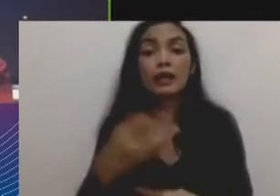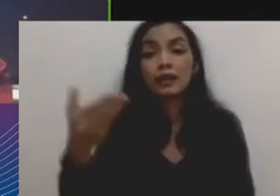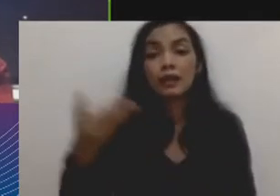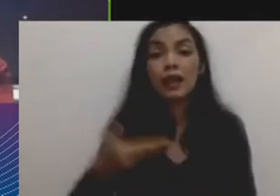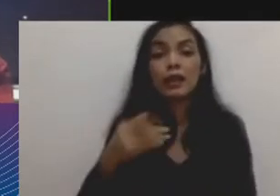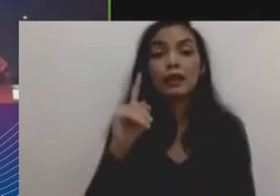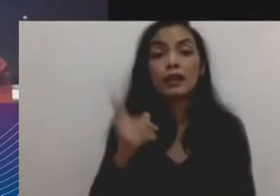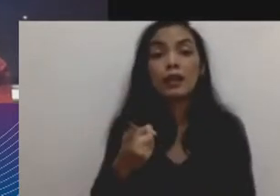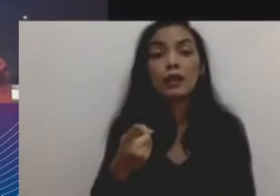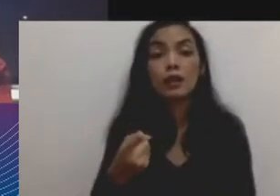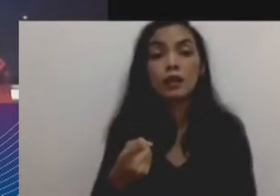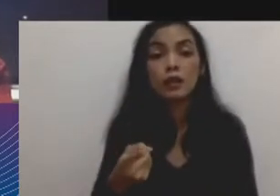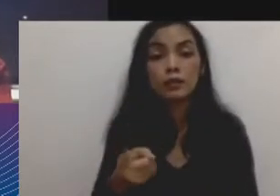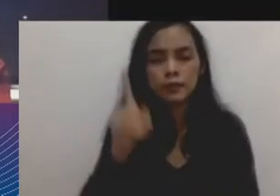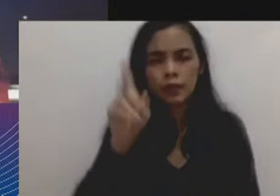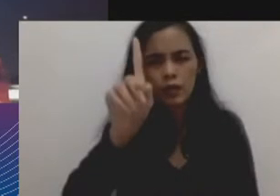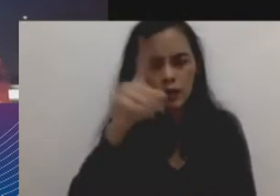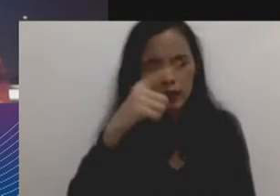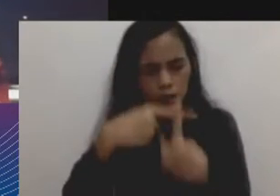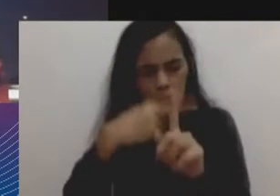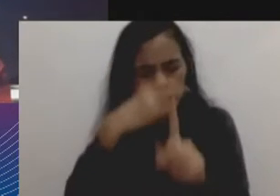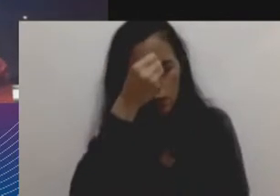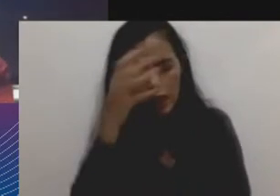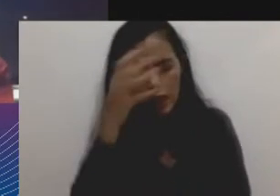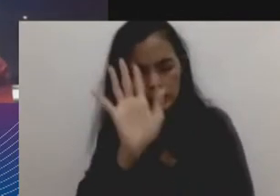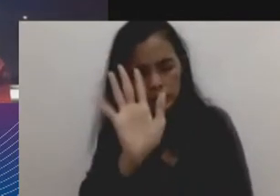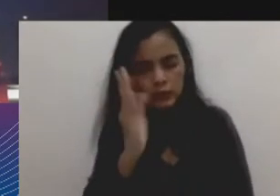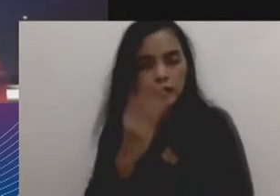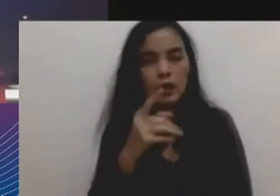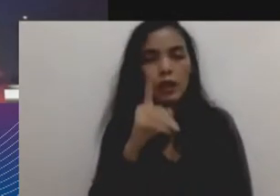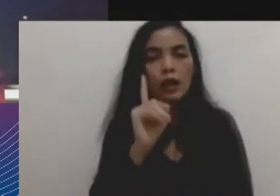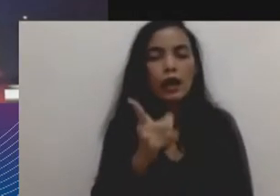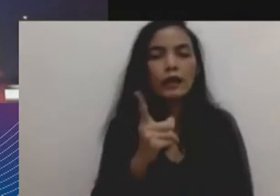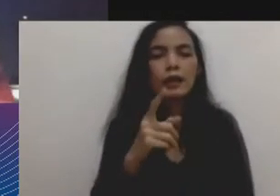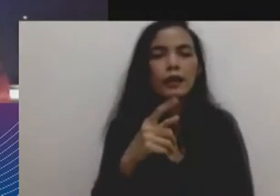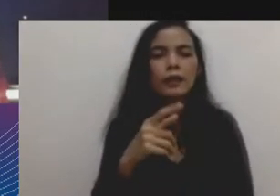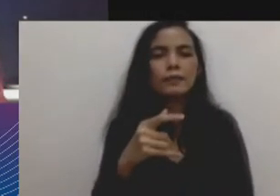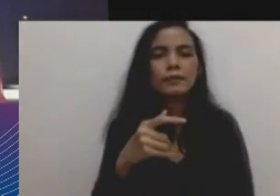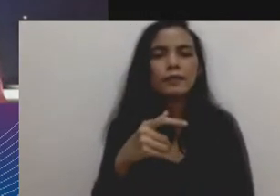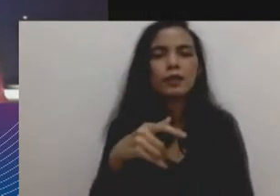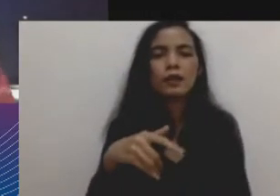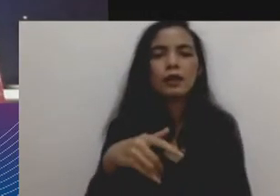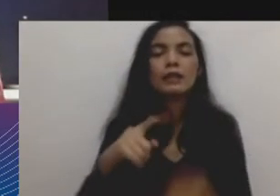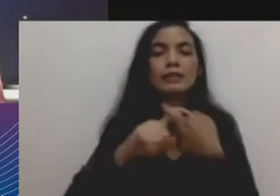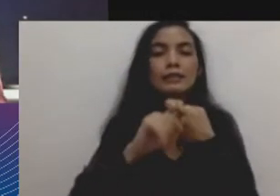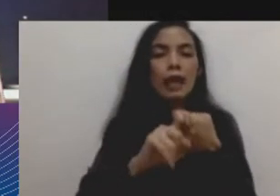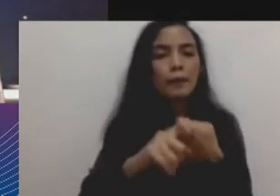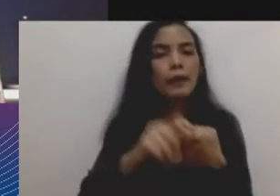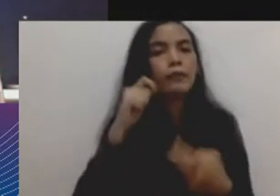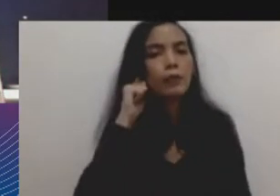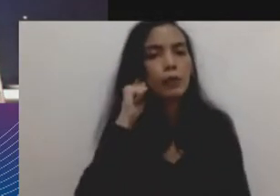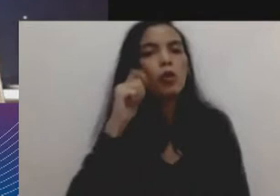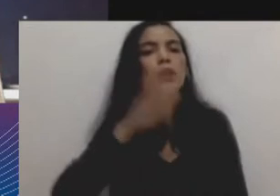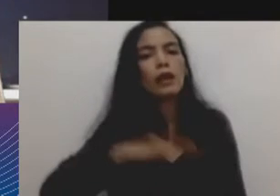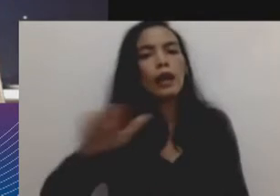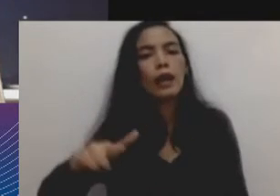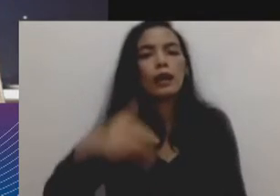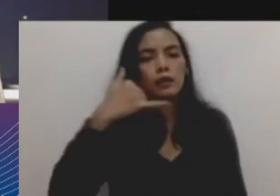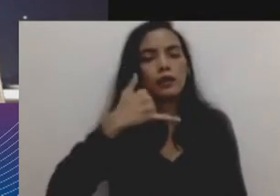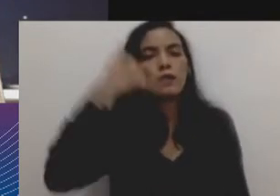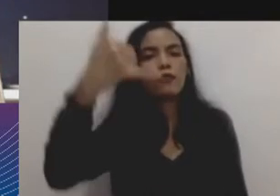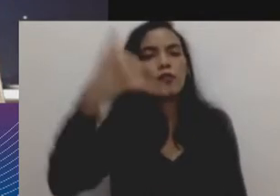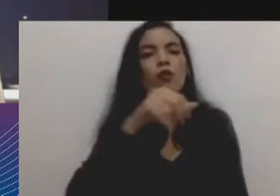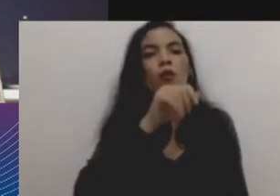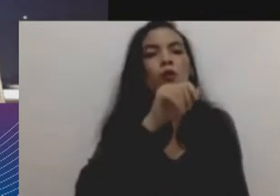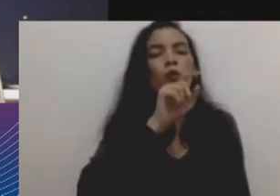from... Moderator, sebelum lupa lagi, ada satu. Jadi kita punya line, SAPA namanya, Sahabat Perempuan dan Anak. We have hotline